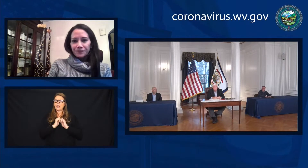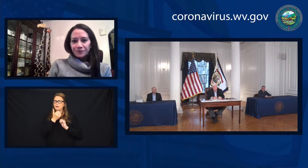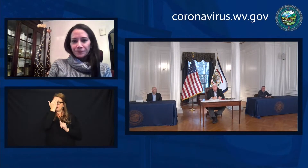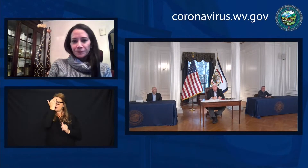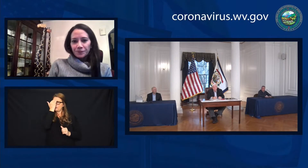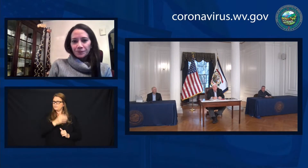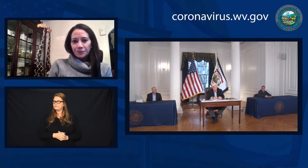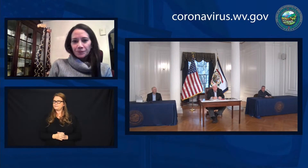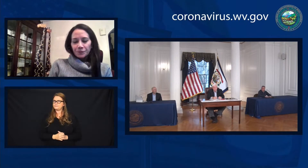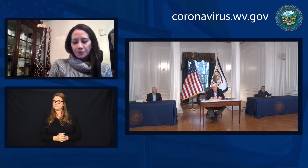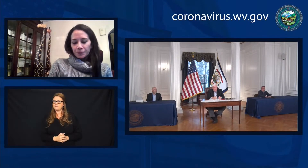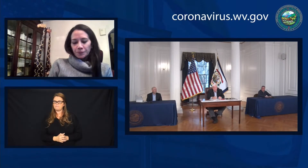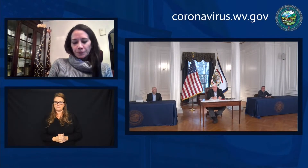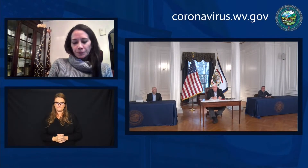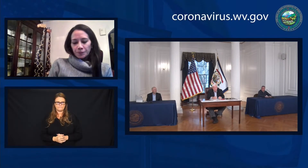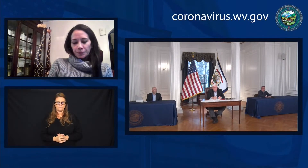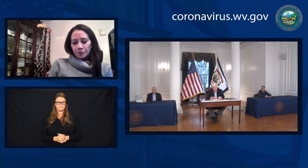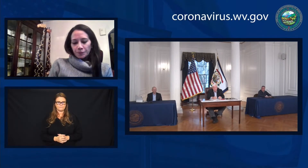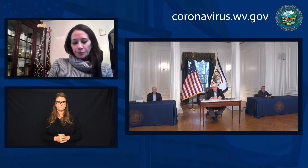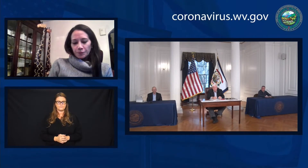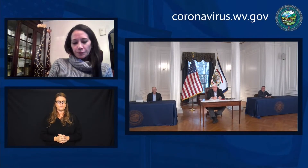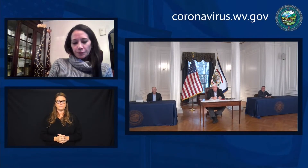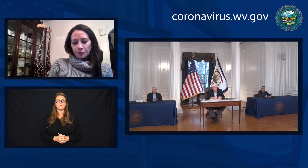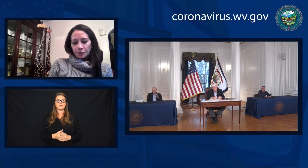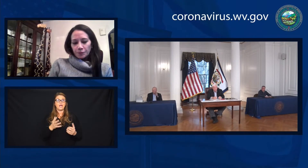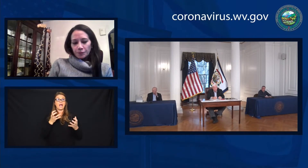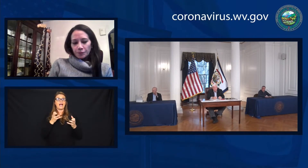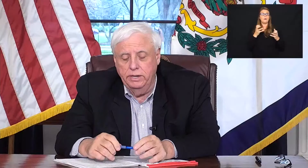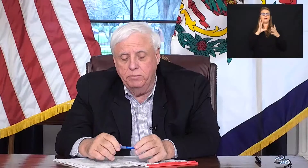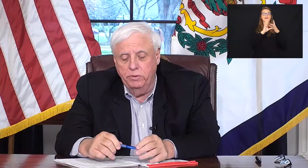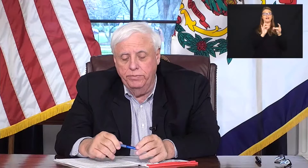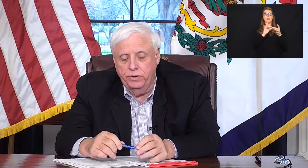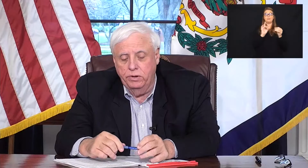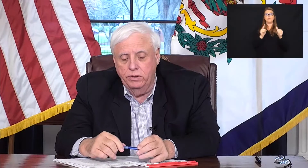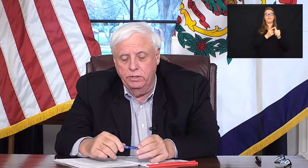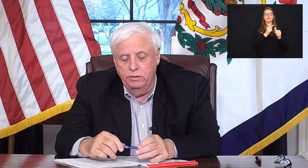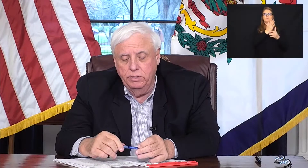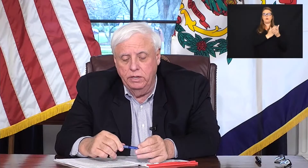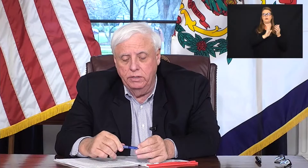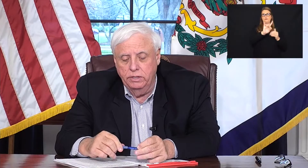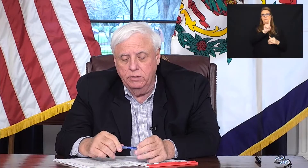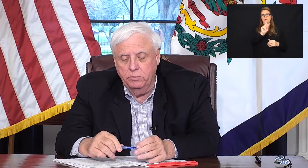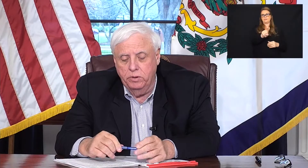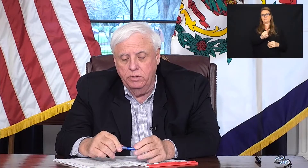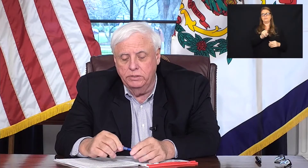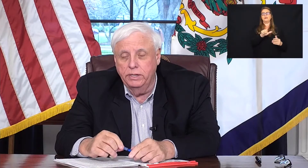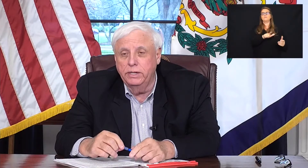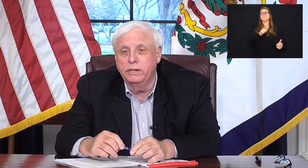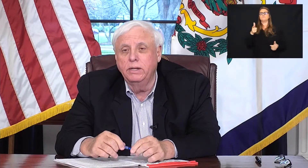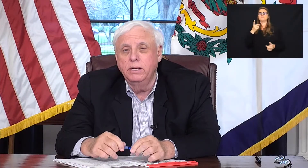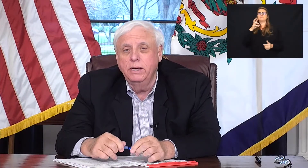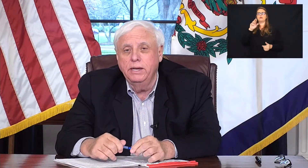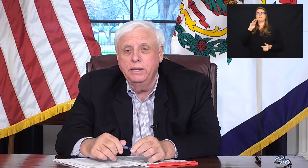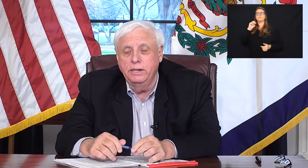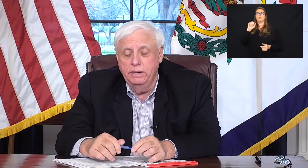Kenny, let me comment just a second on the first part of your question, and I'm going to defer to Dr. Marsh, and